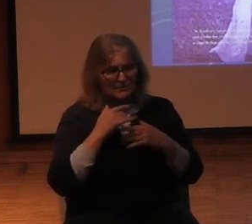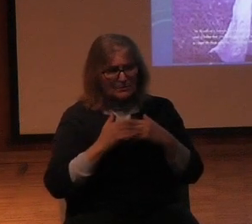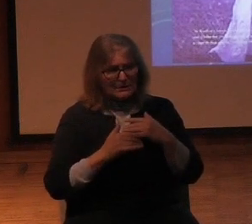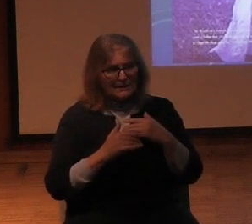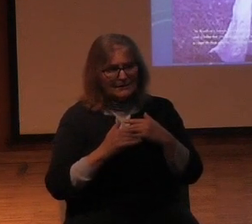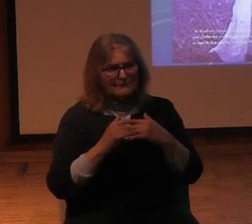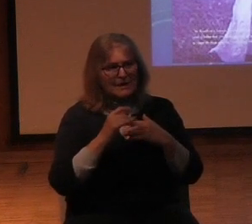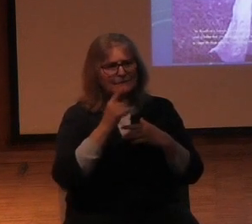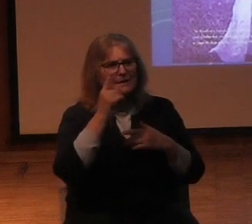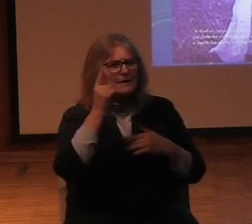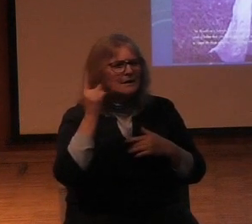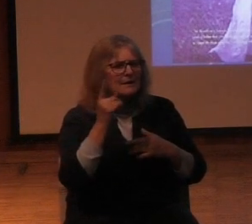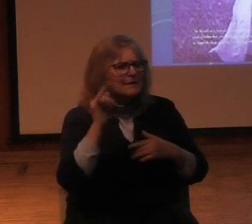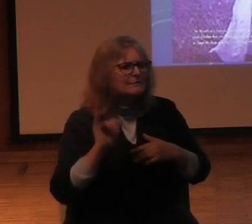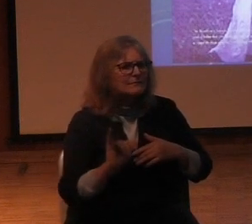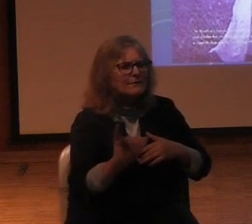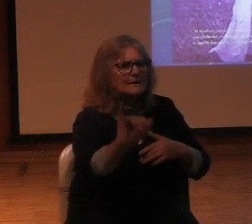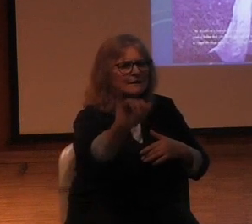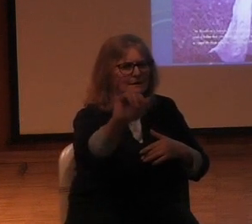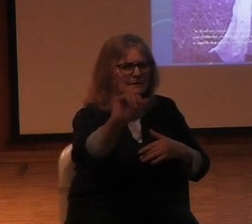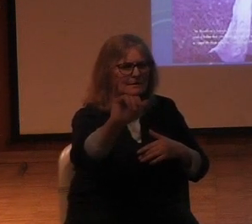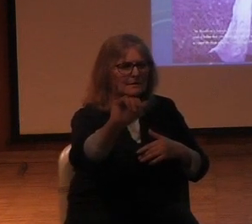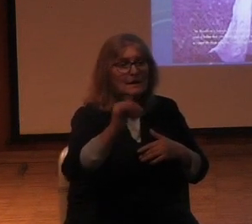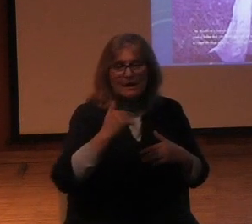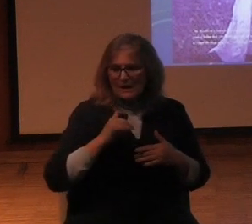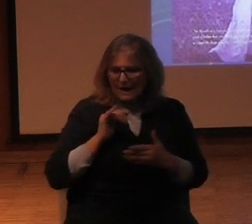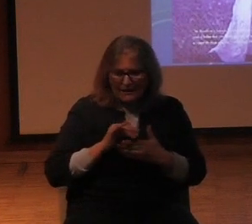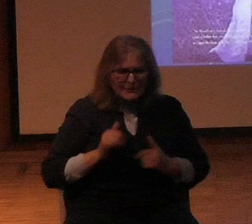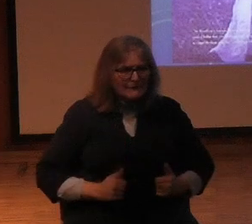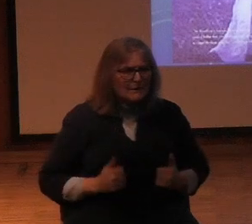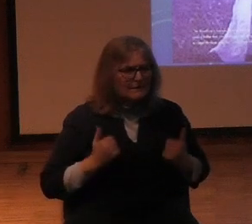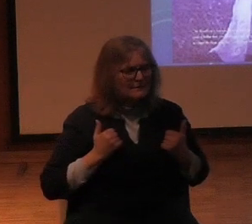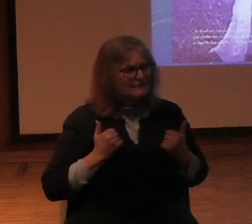of infinity. I believe in life.